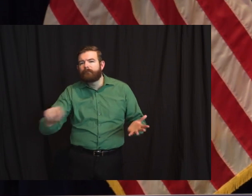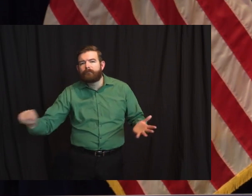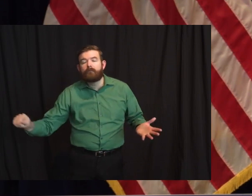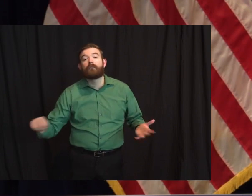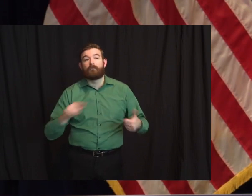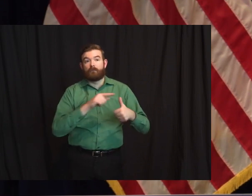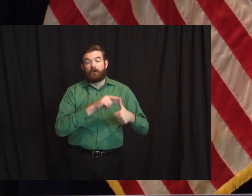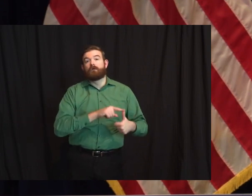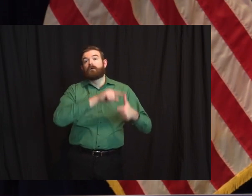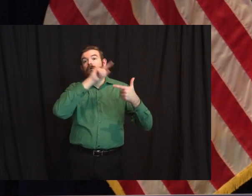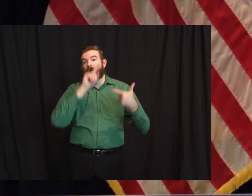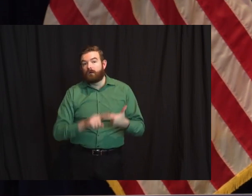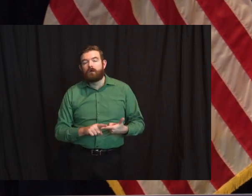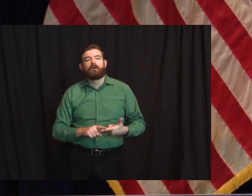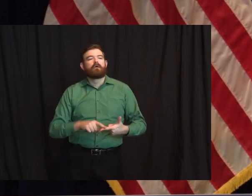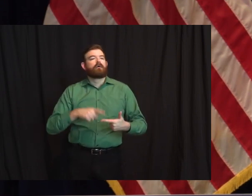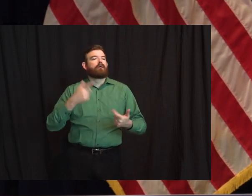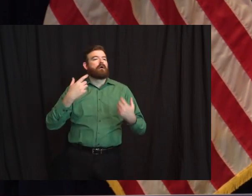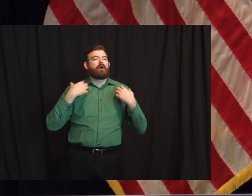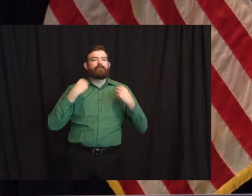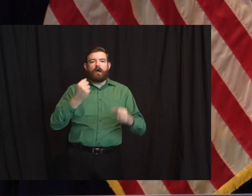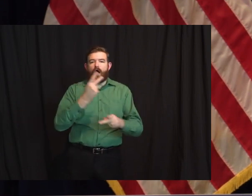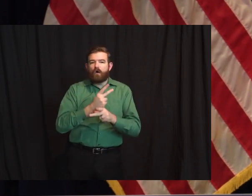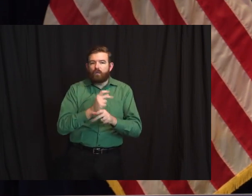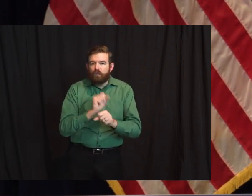cetera. And then thirdly, the general public.